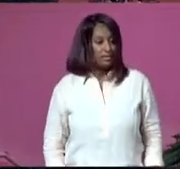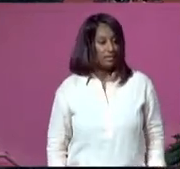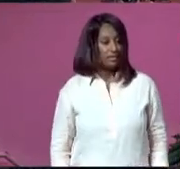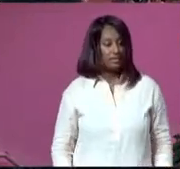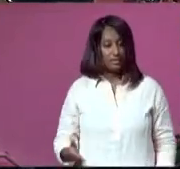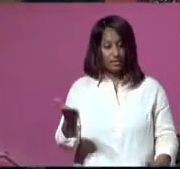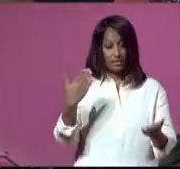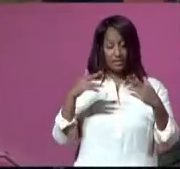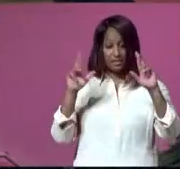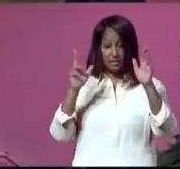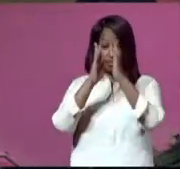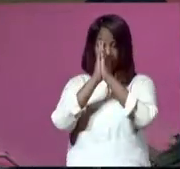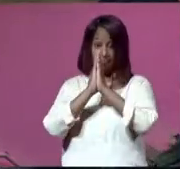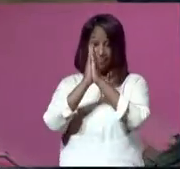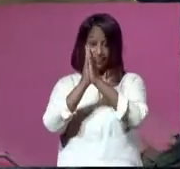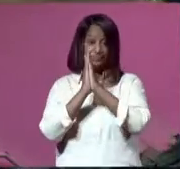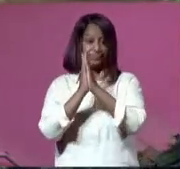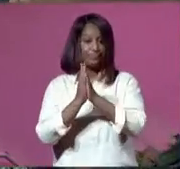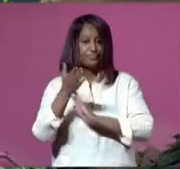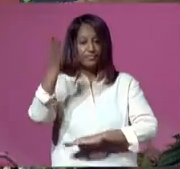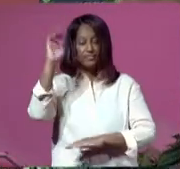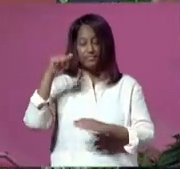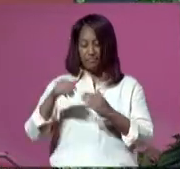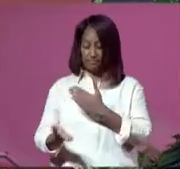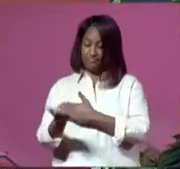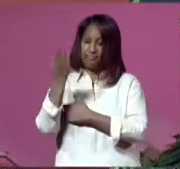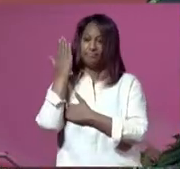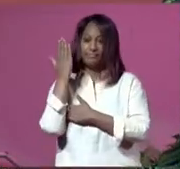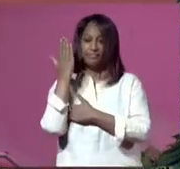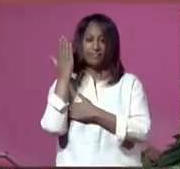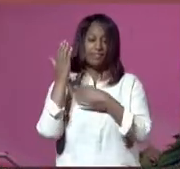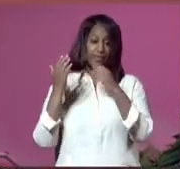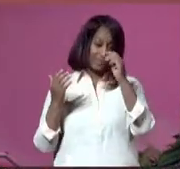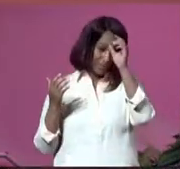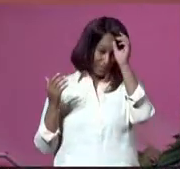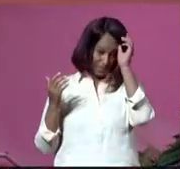Come on, let's pray. So God, this morning,